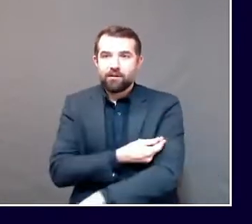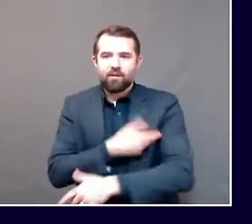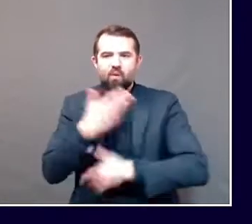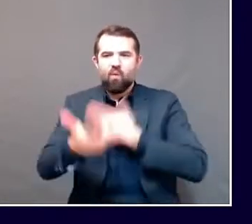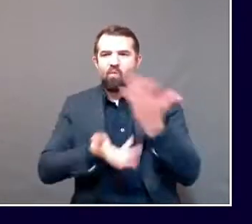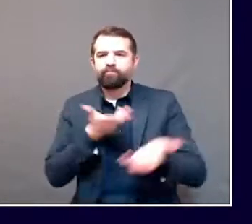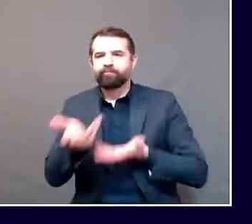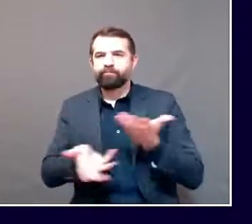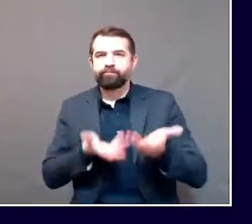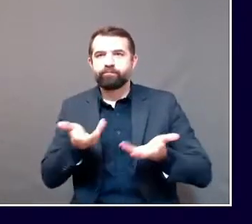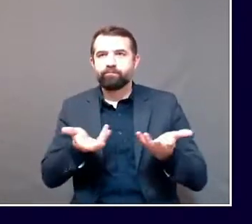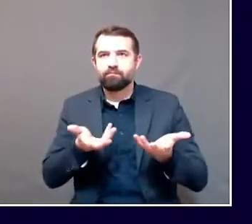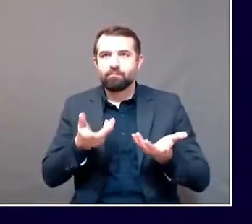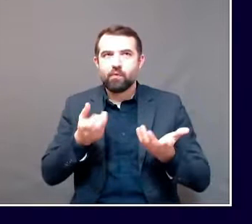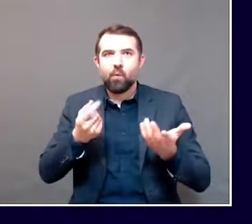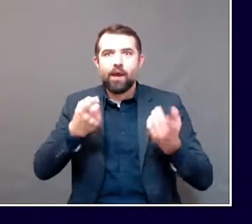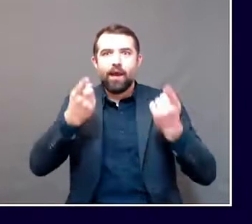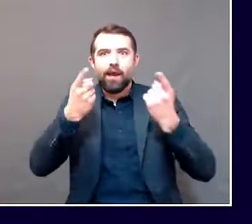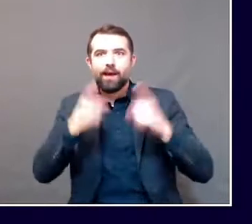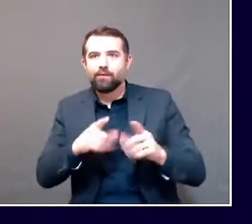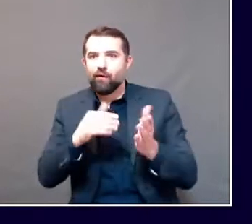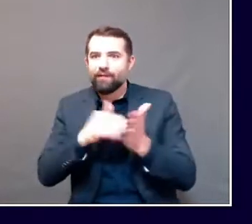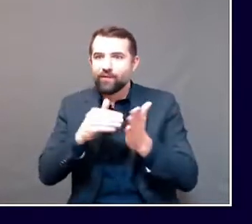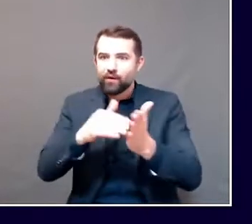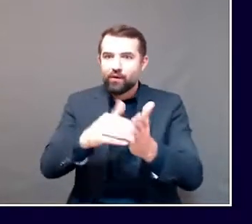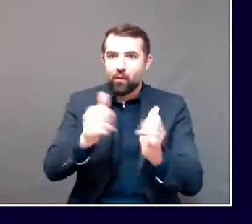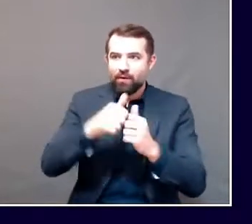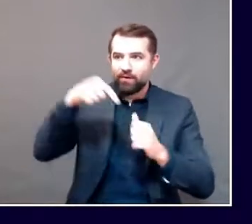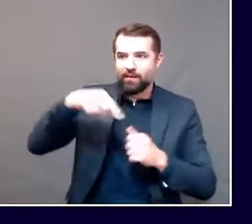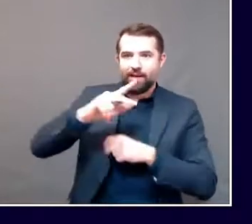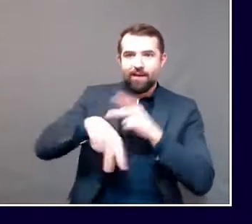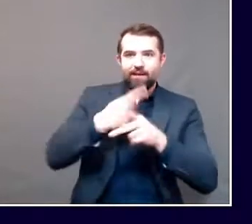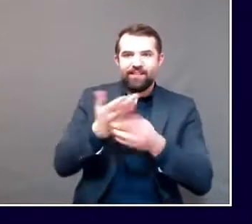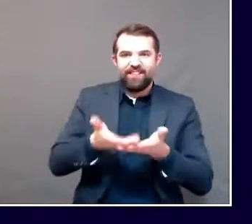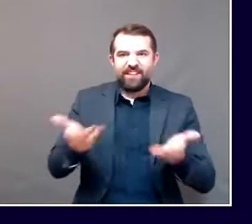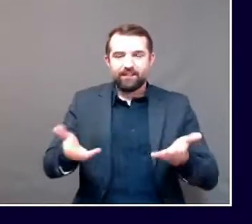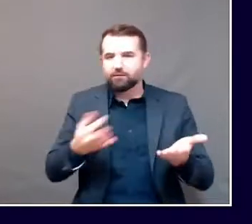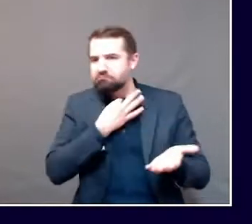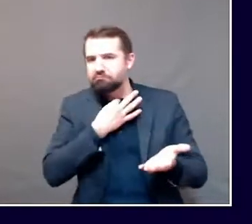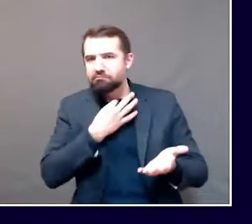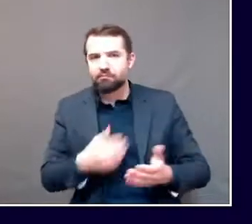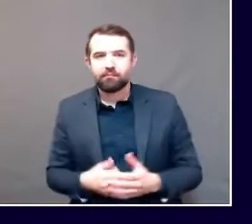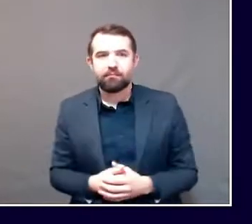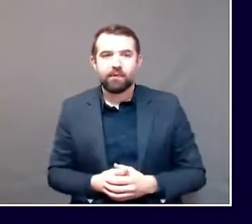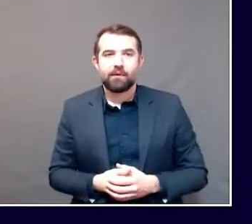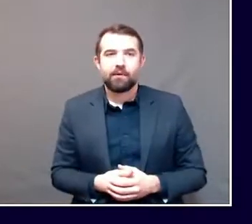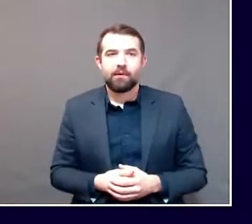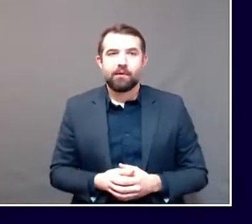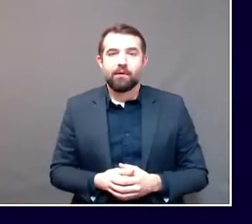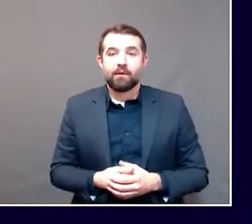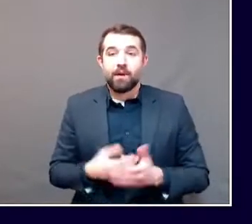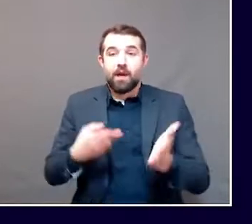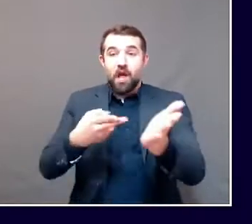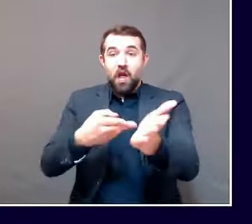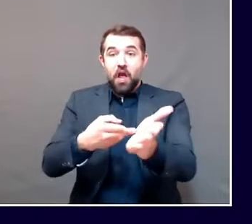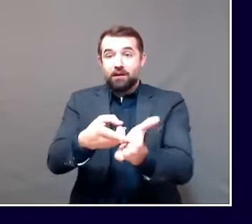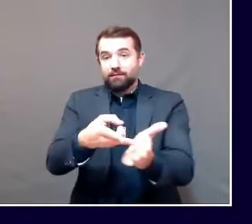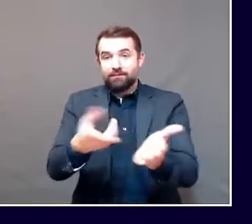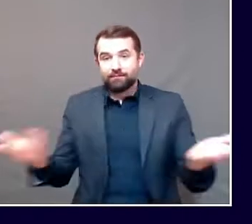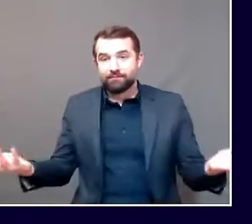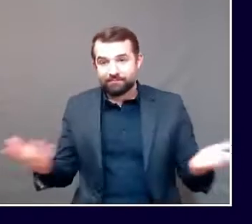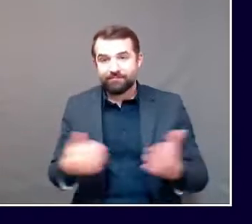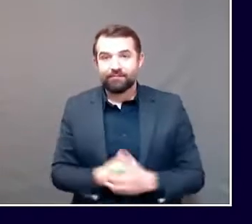of doing business kind of phenomenon that has happened here and there? I can't honestly, Patrick, I can't speak to the frequency